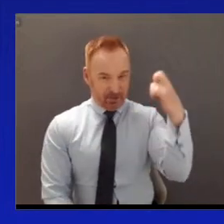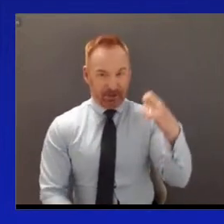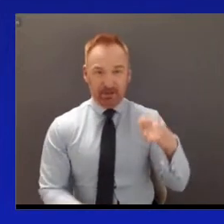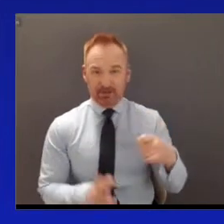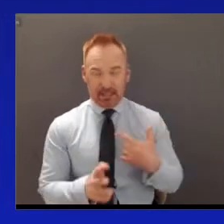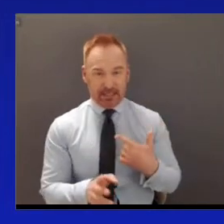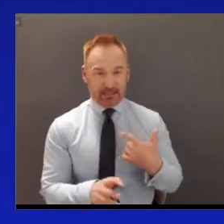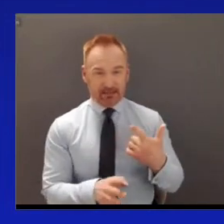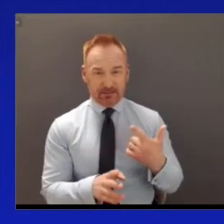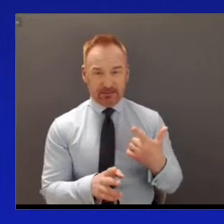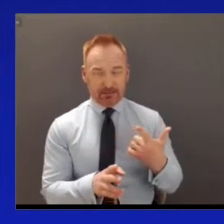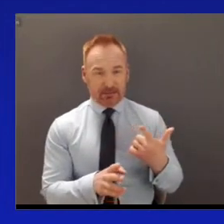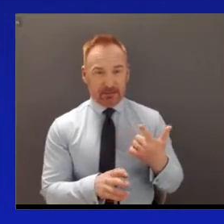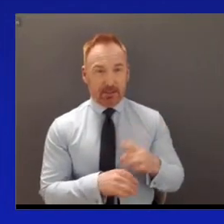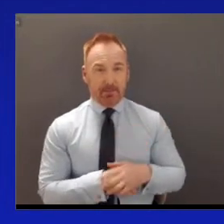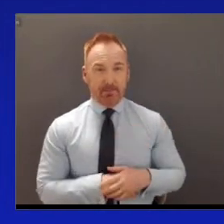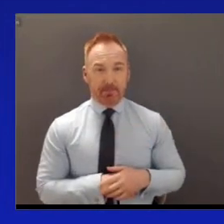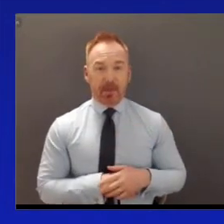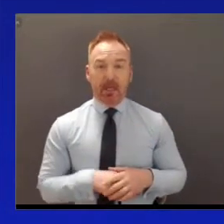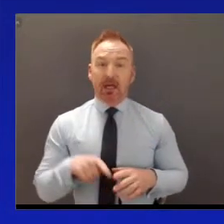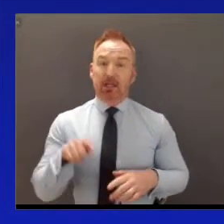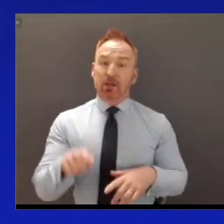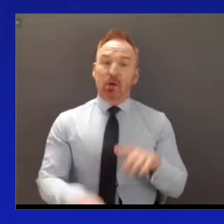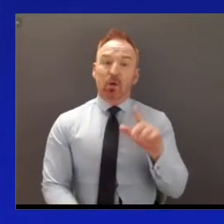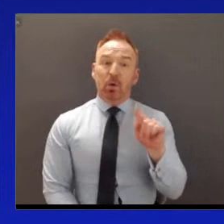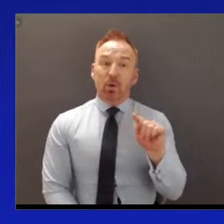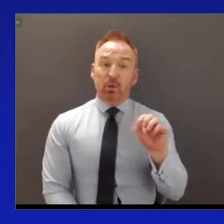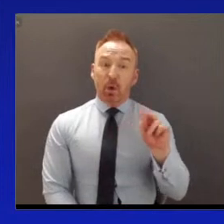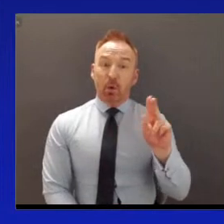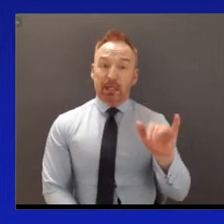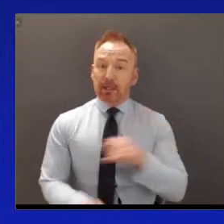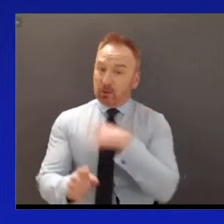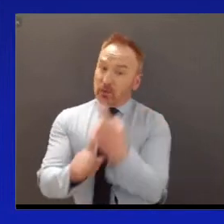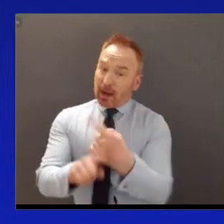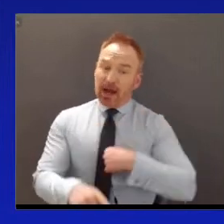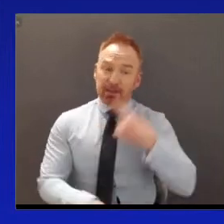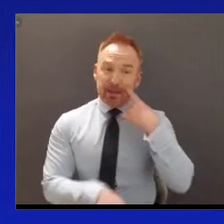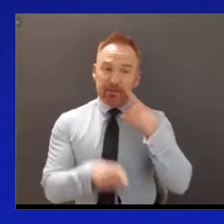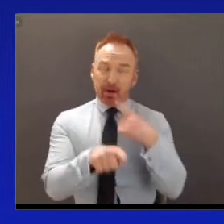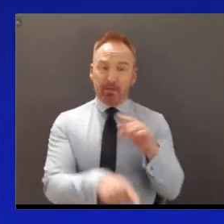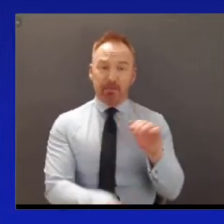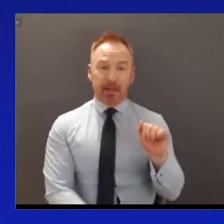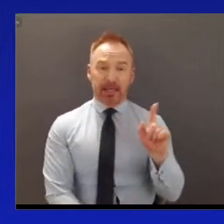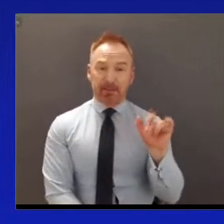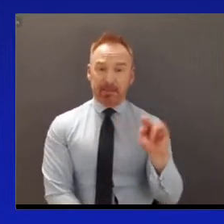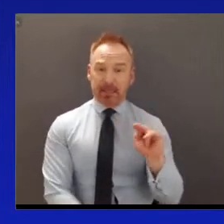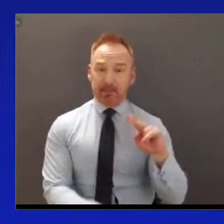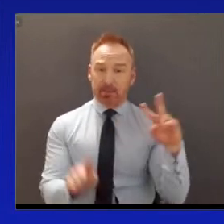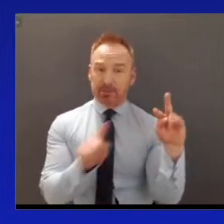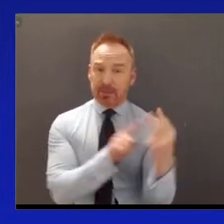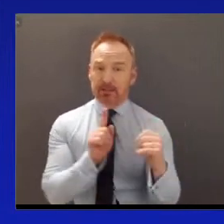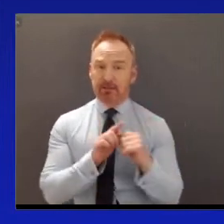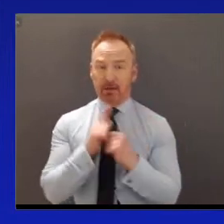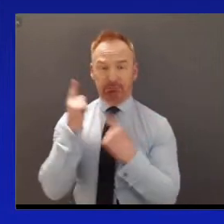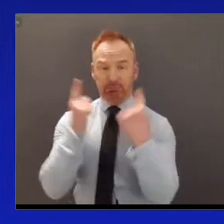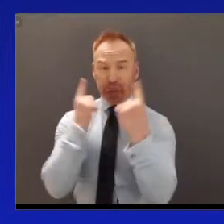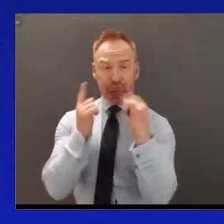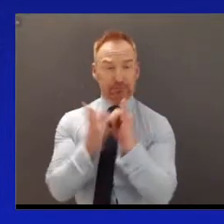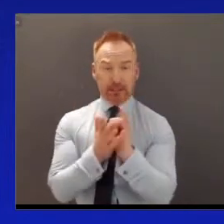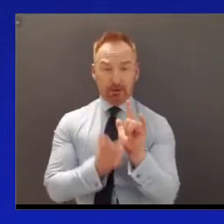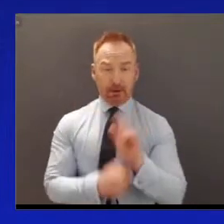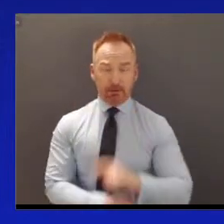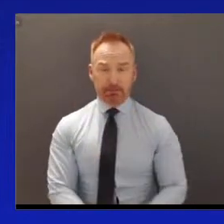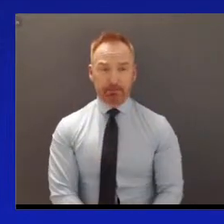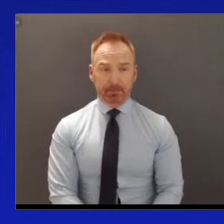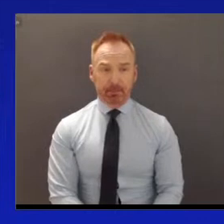Yeah, and Tony, you're totally correct. It's just more from the administrative point of view. I'm just wondering, and I'll have to check with our city manager on